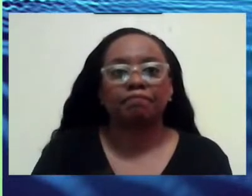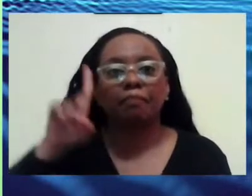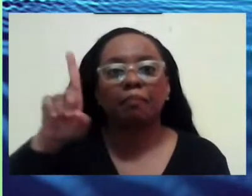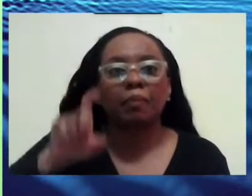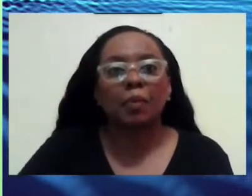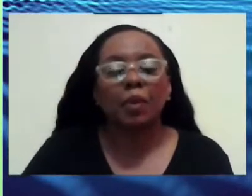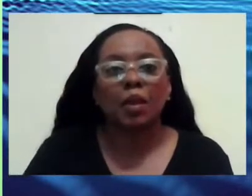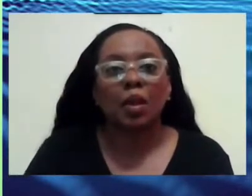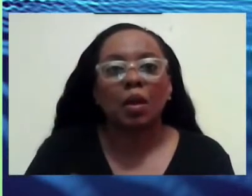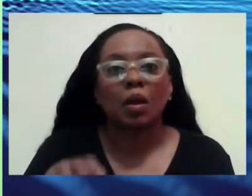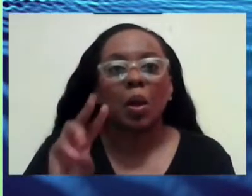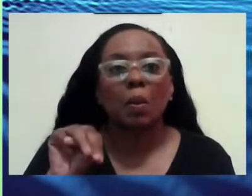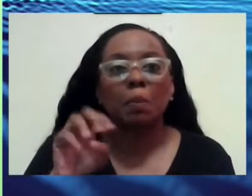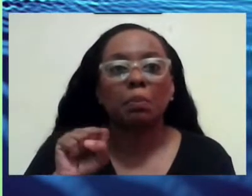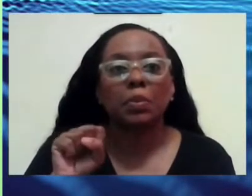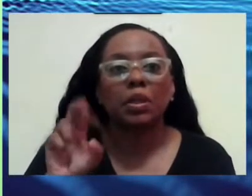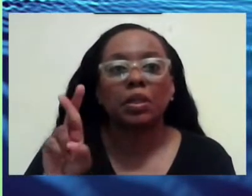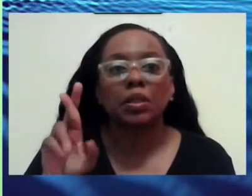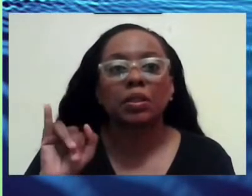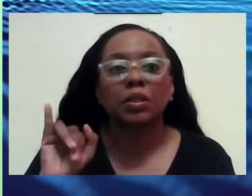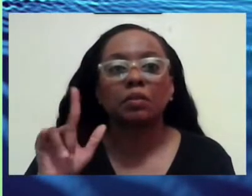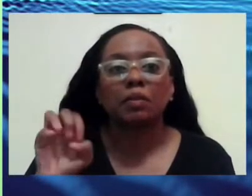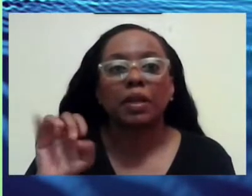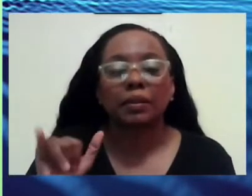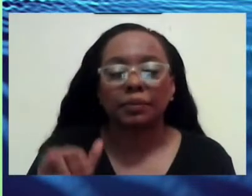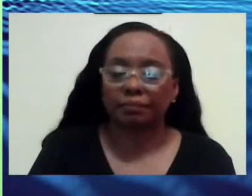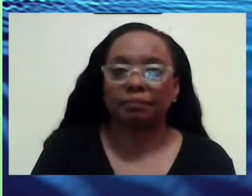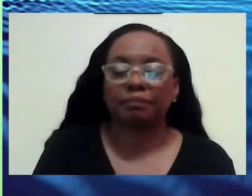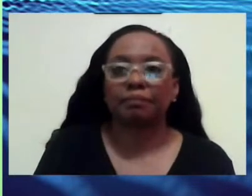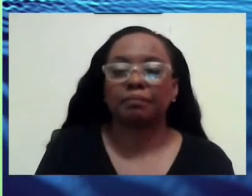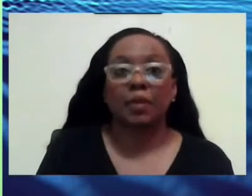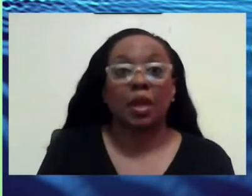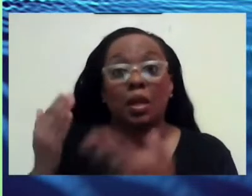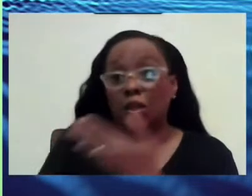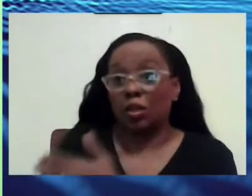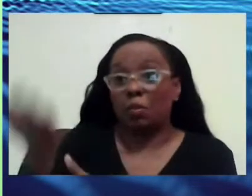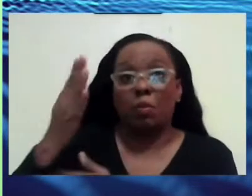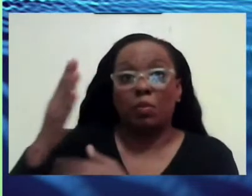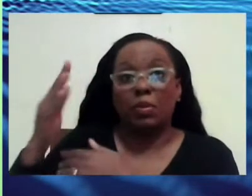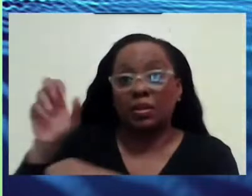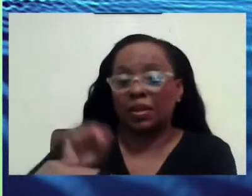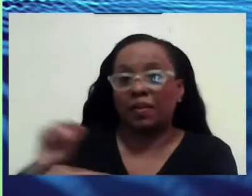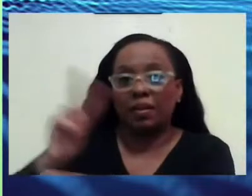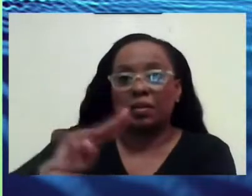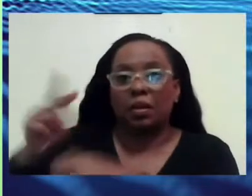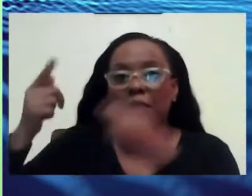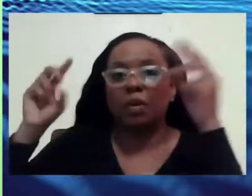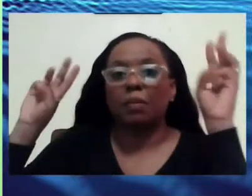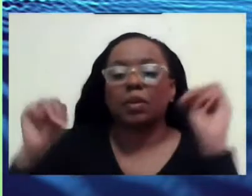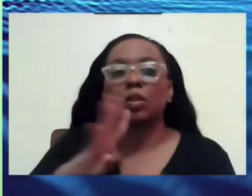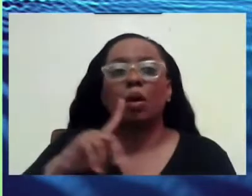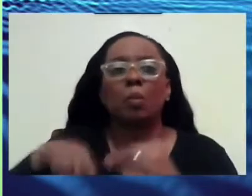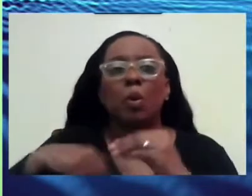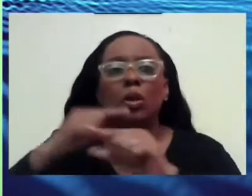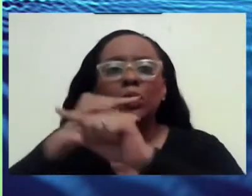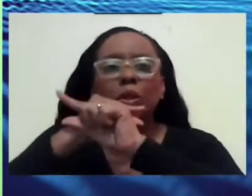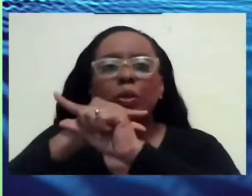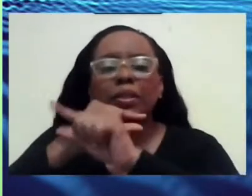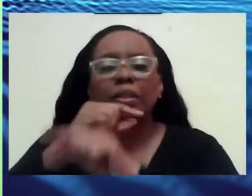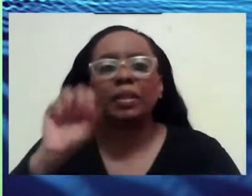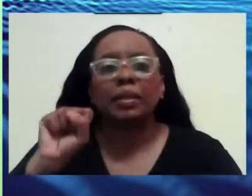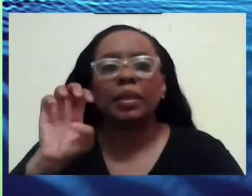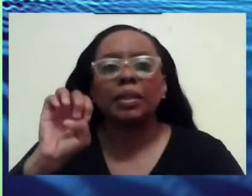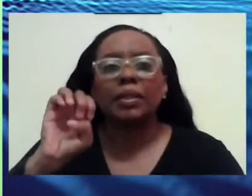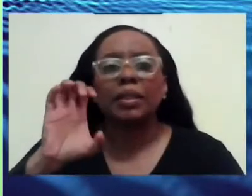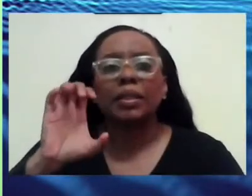Ralph Gonsalves, this morning was talking about having some security issues. How do those things play? I know he mentioned things that they were